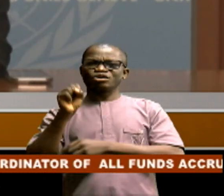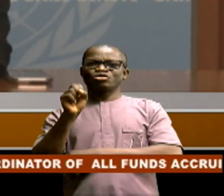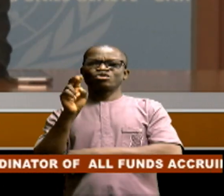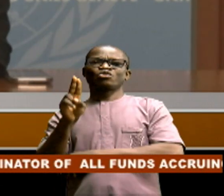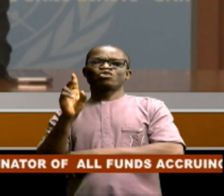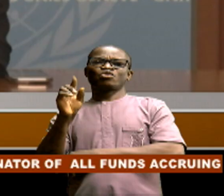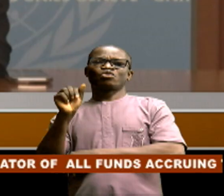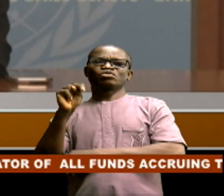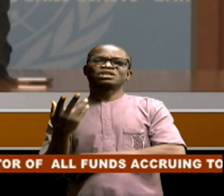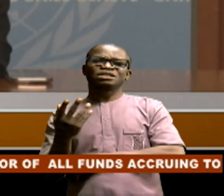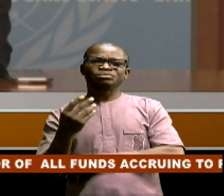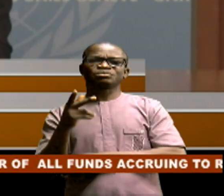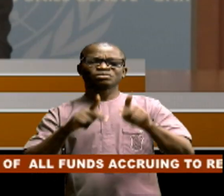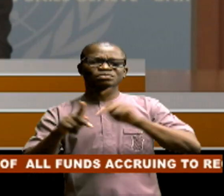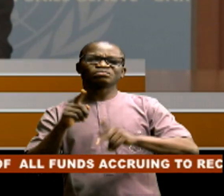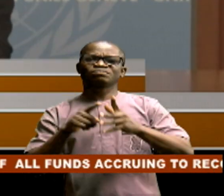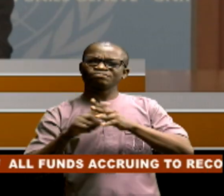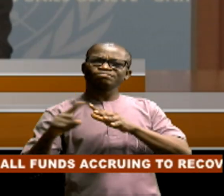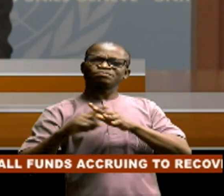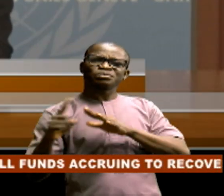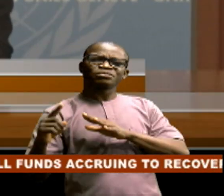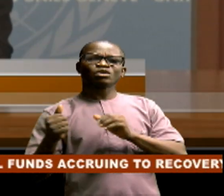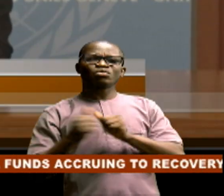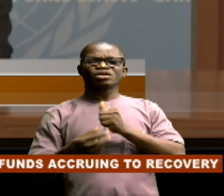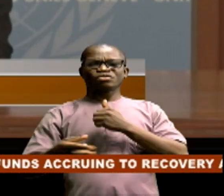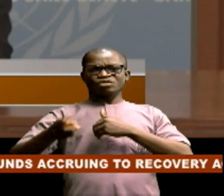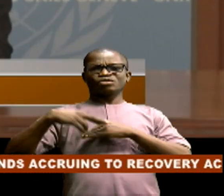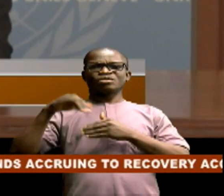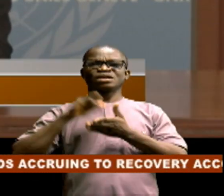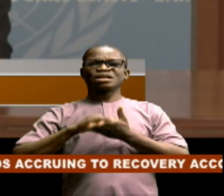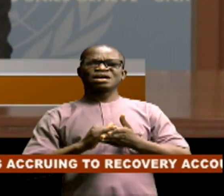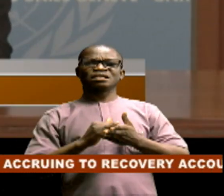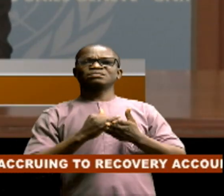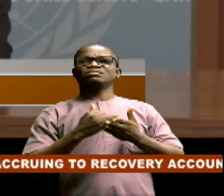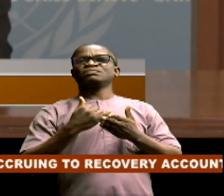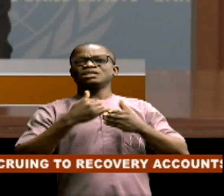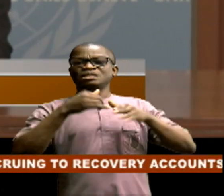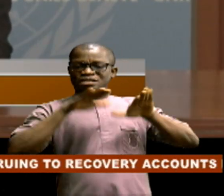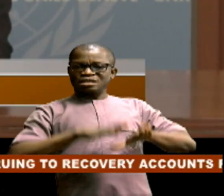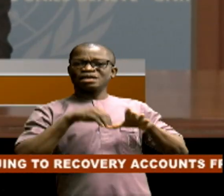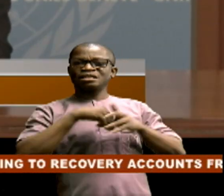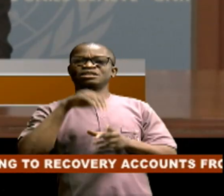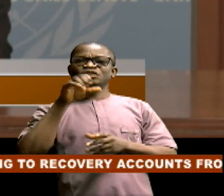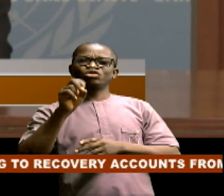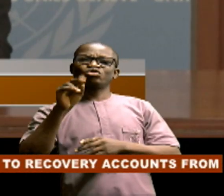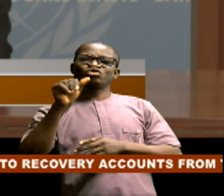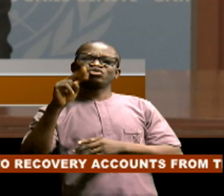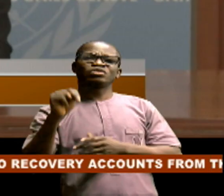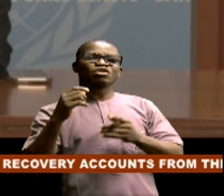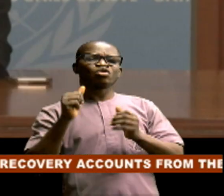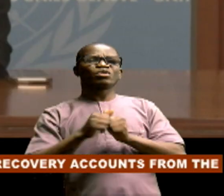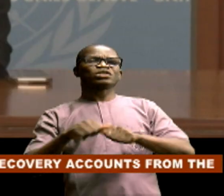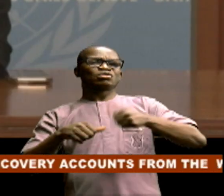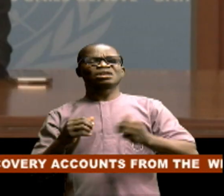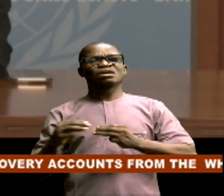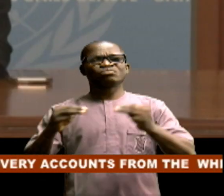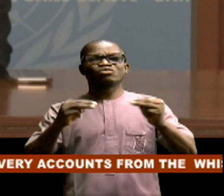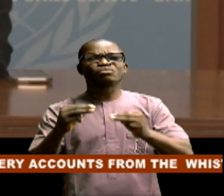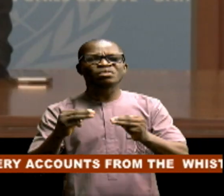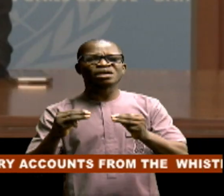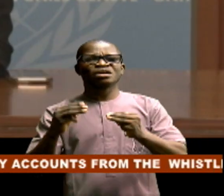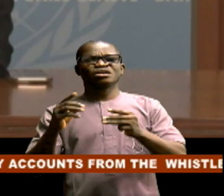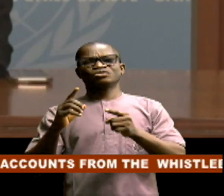countries, returns of refugees who are being hosted by Sudan, and movements of other refugees being hosted by Sudan to